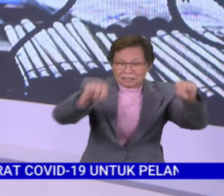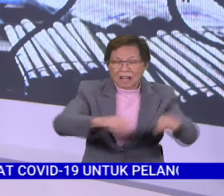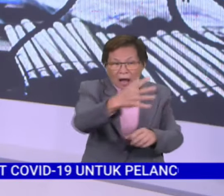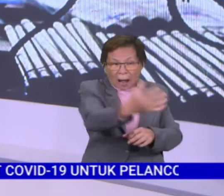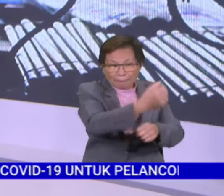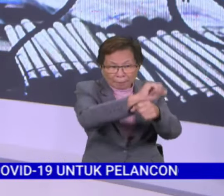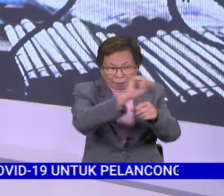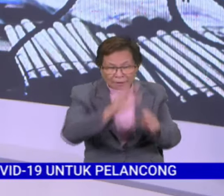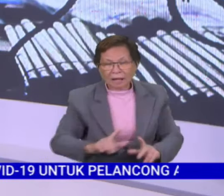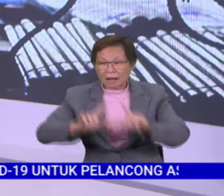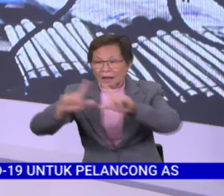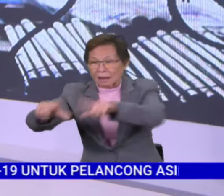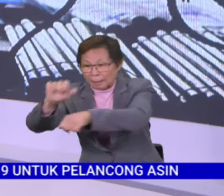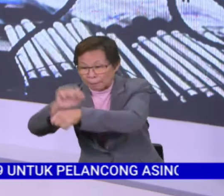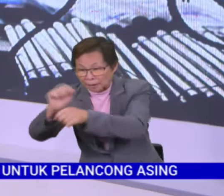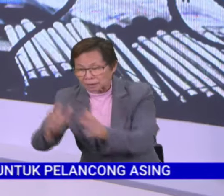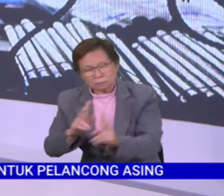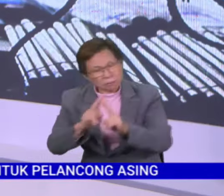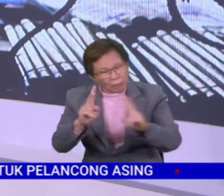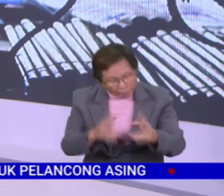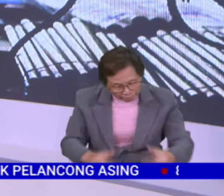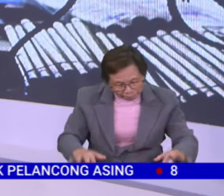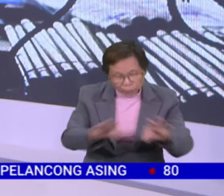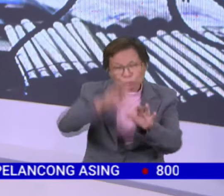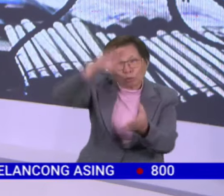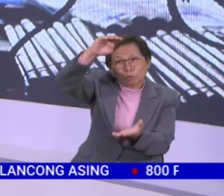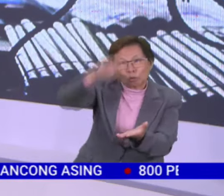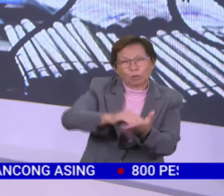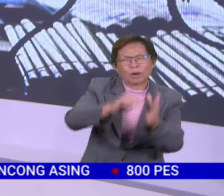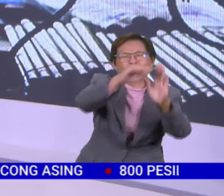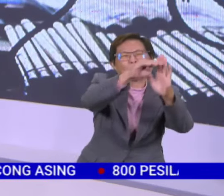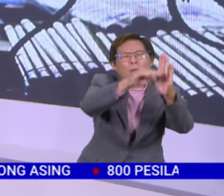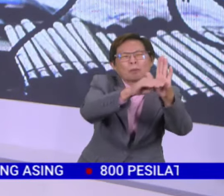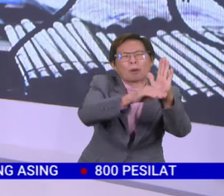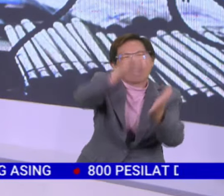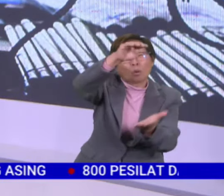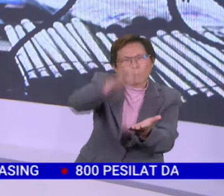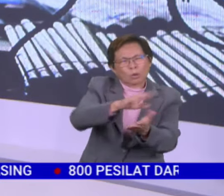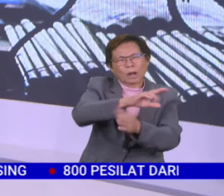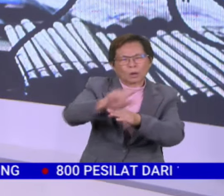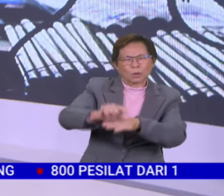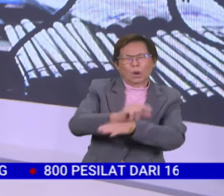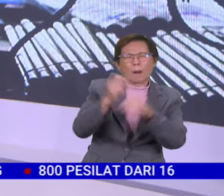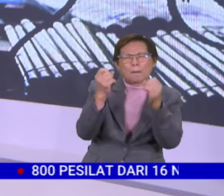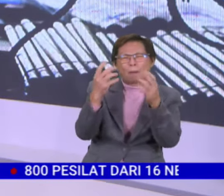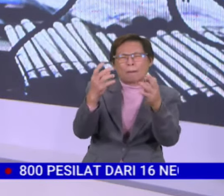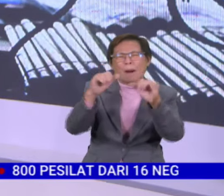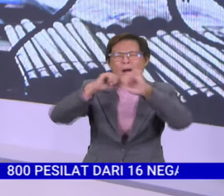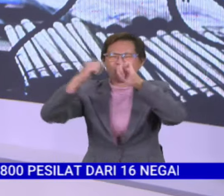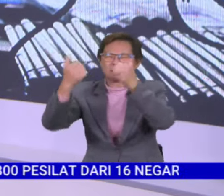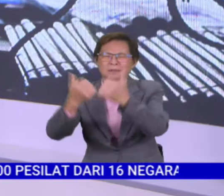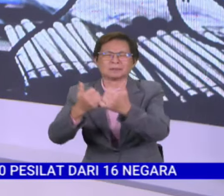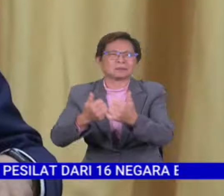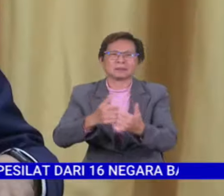dan penempatan pekerja sangat penting untuk mengurangkan karenah birokrasi dan penggunaan terlalu banyak